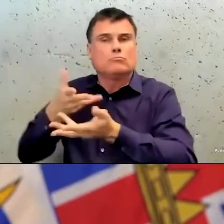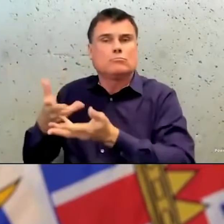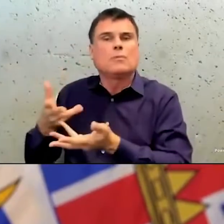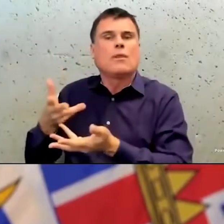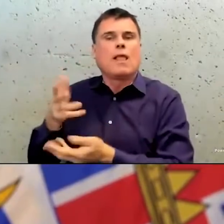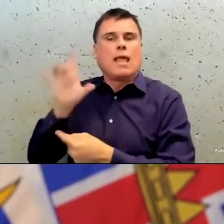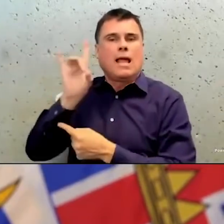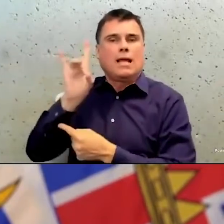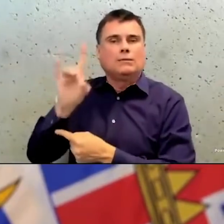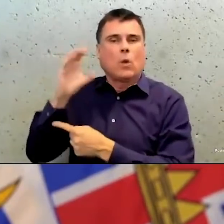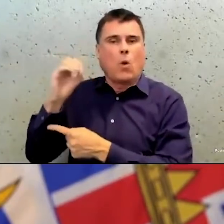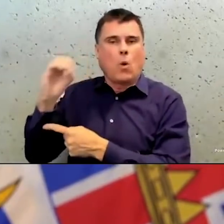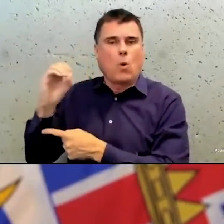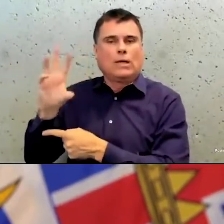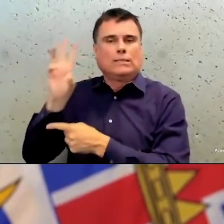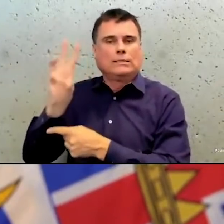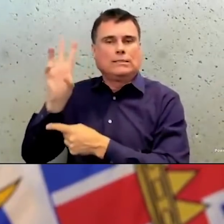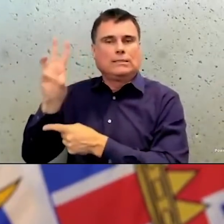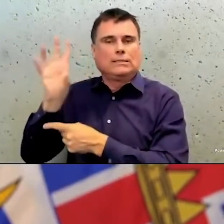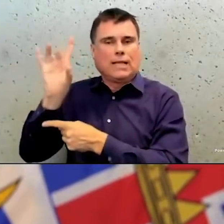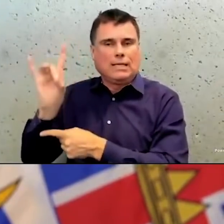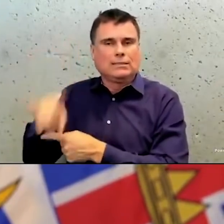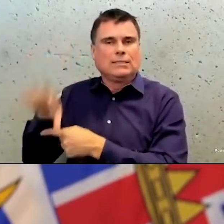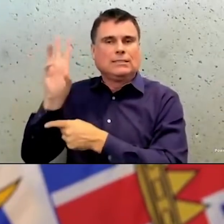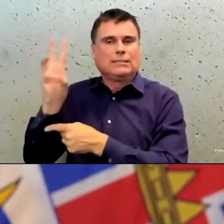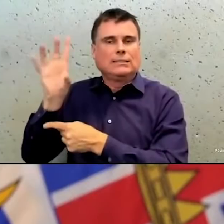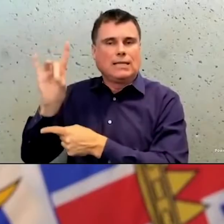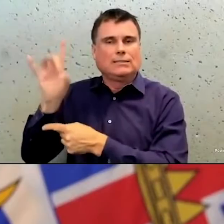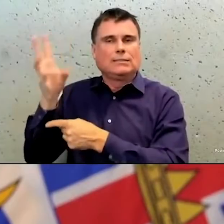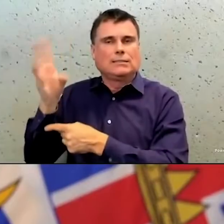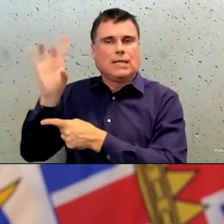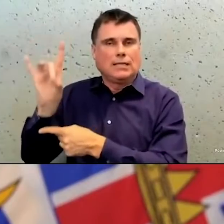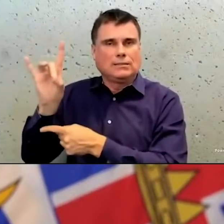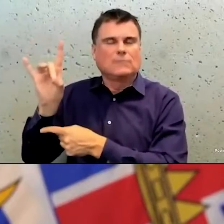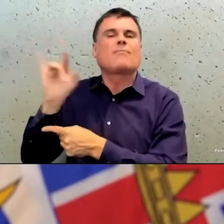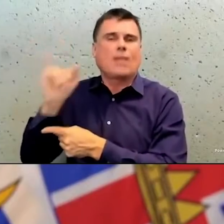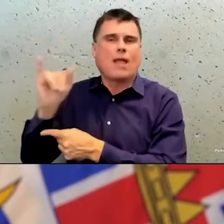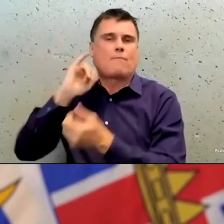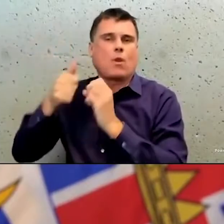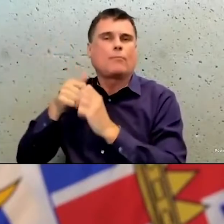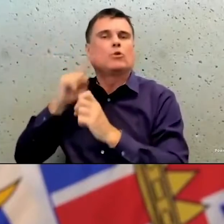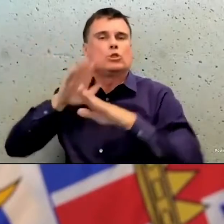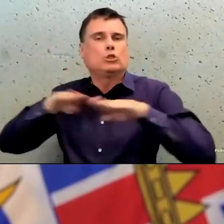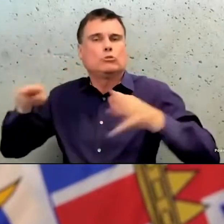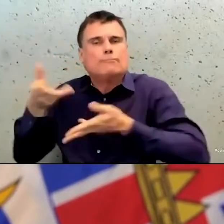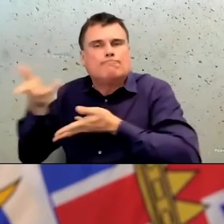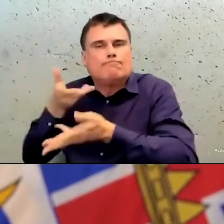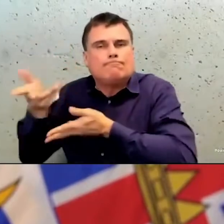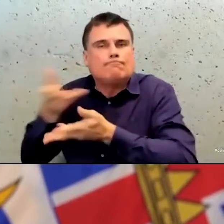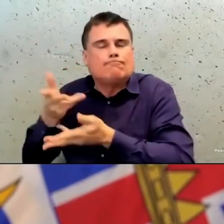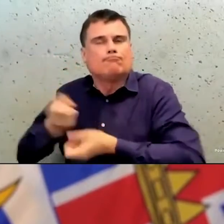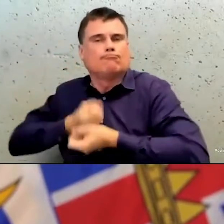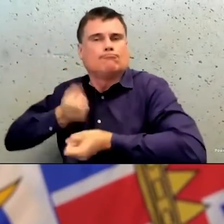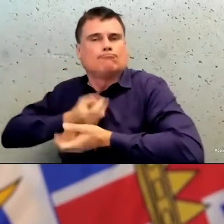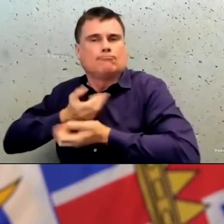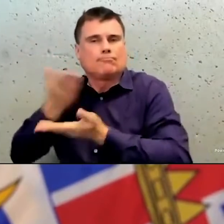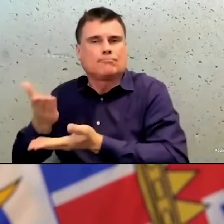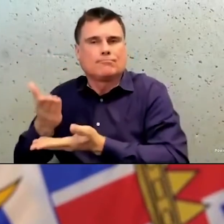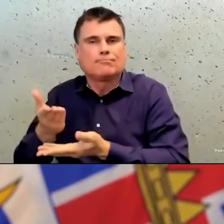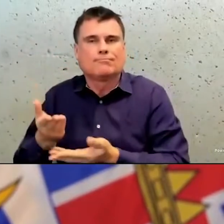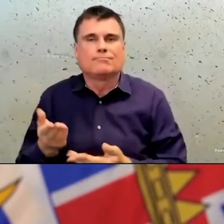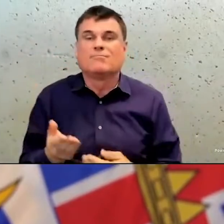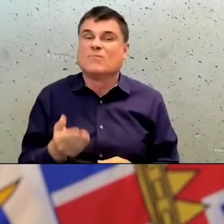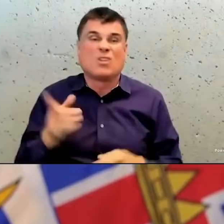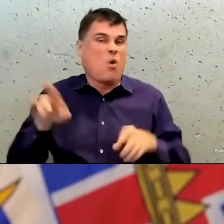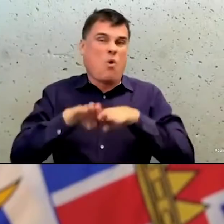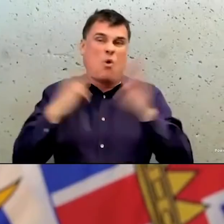1-833-638-4722. The Kids Helpline is also a 24-hour phone counseling, web counseling, and referral service for children and youth. And